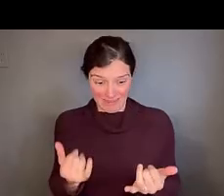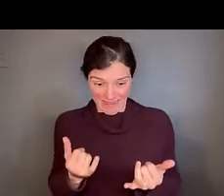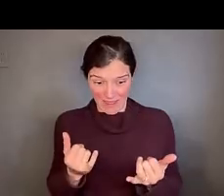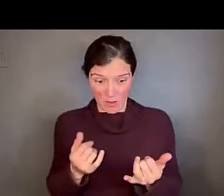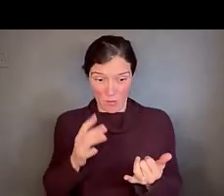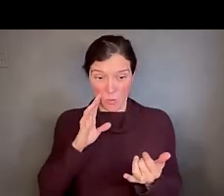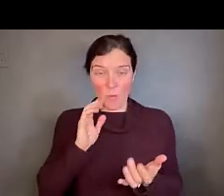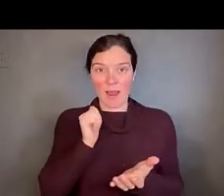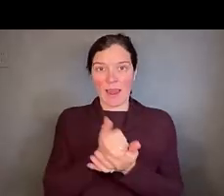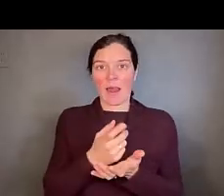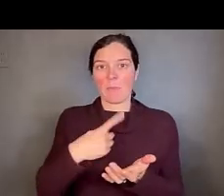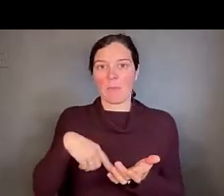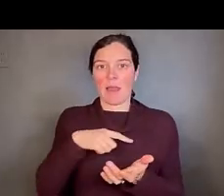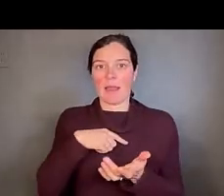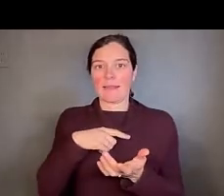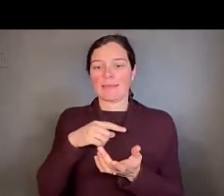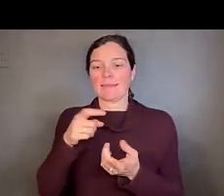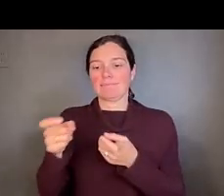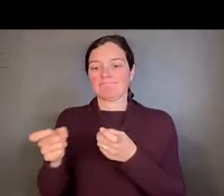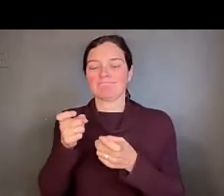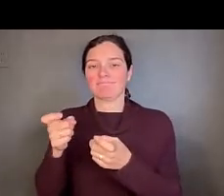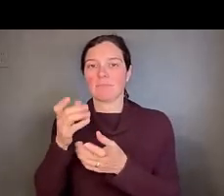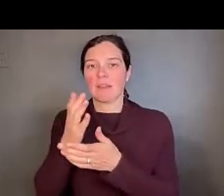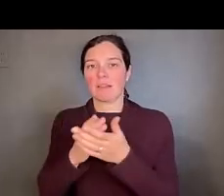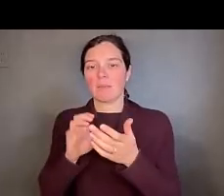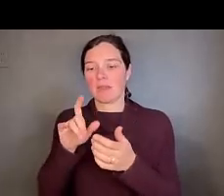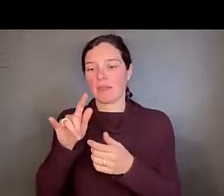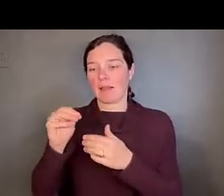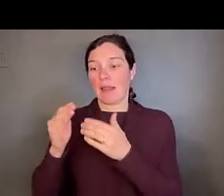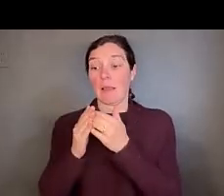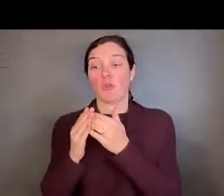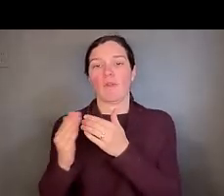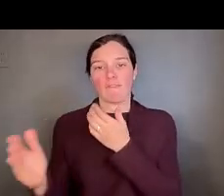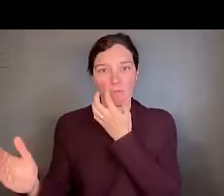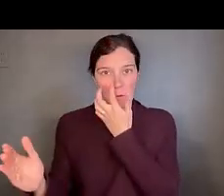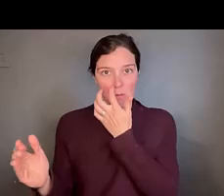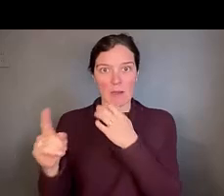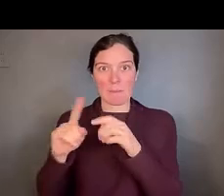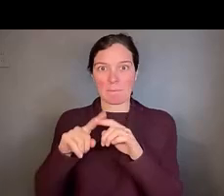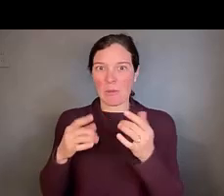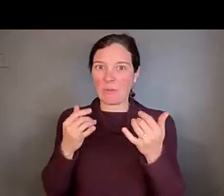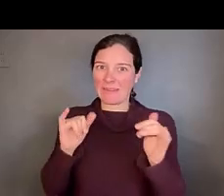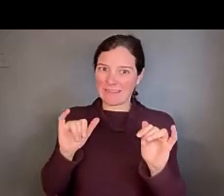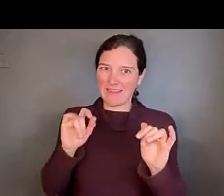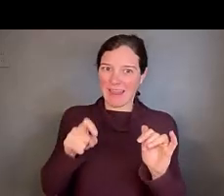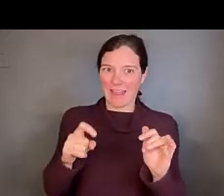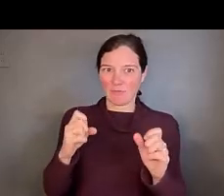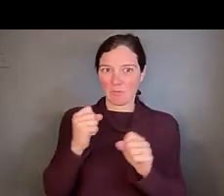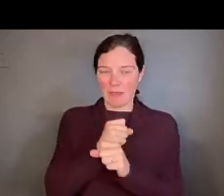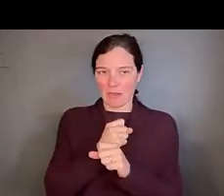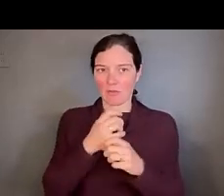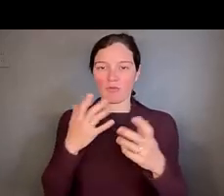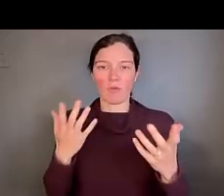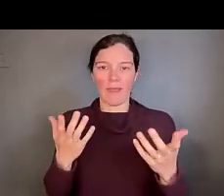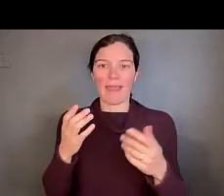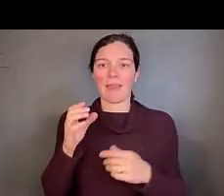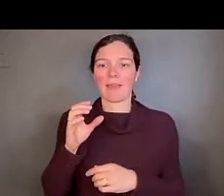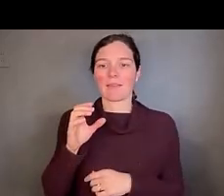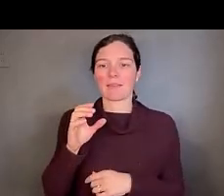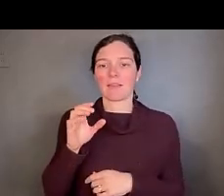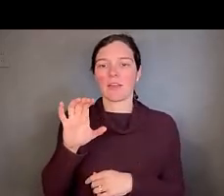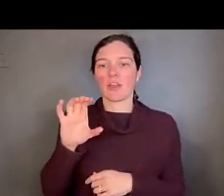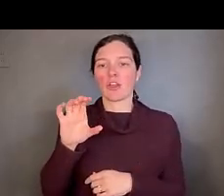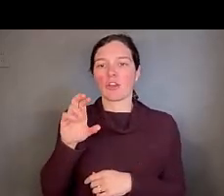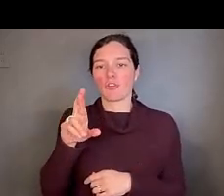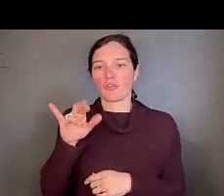will help us mitigate some of the claim trends going forward, but we still have to battle. So as Kristen Bates, leading